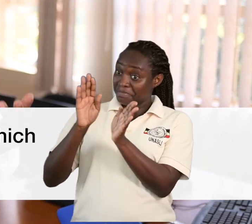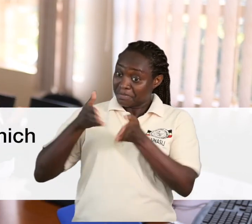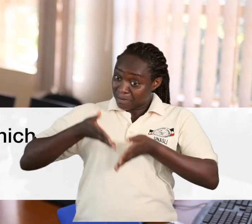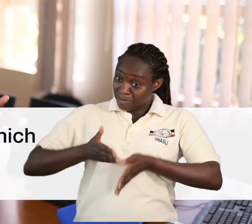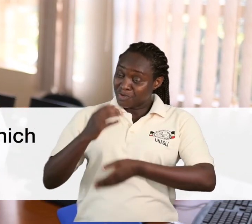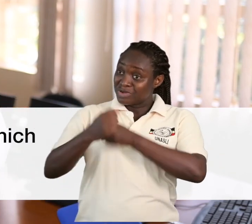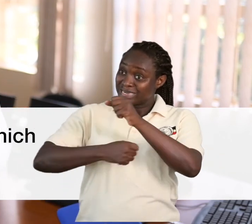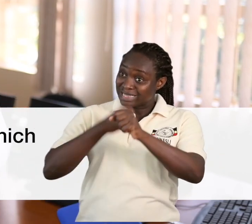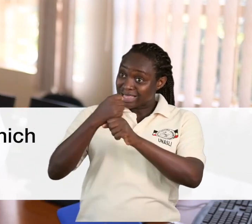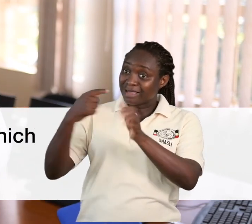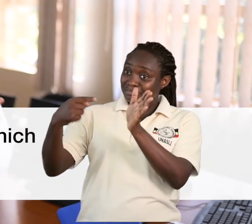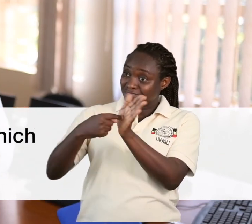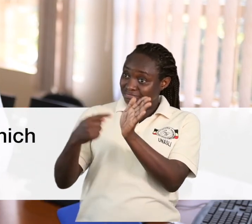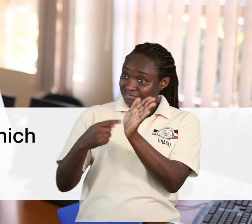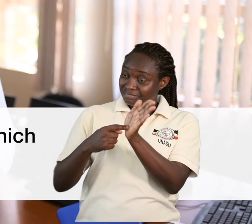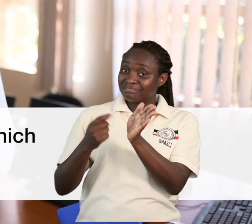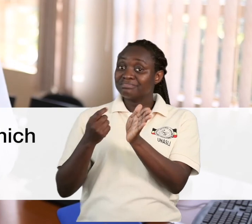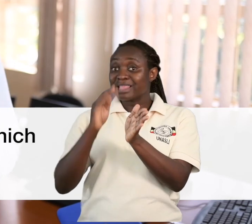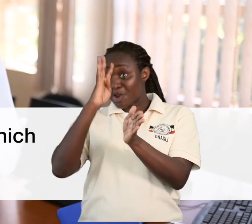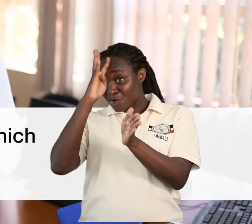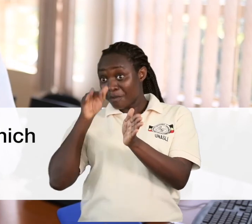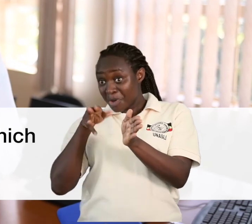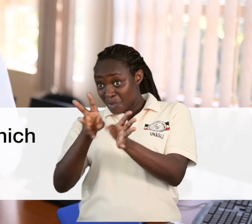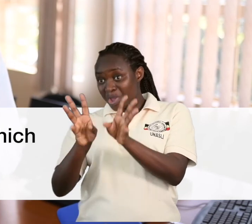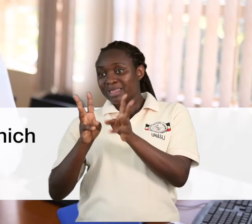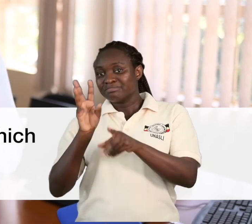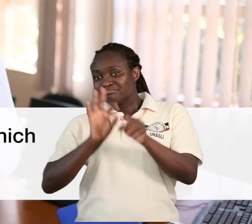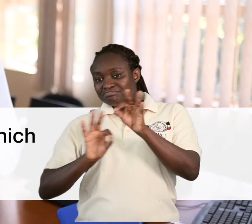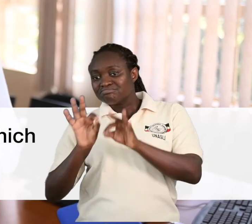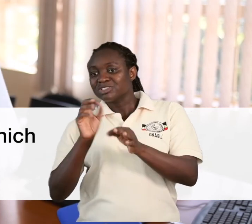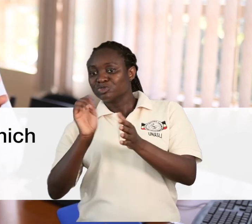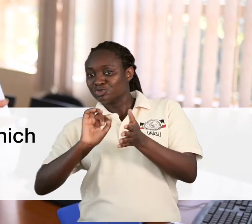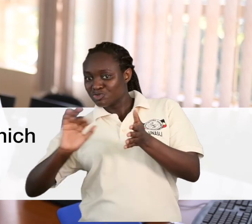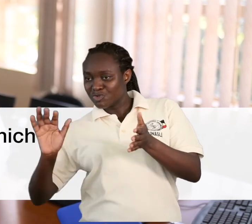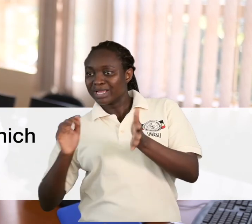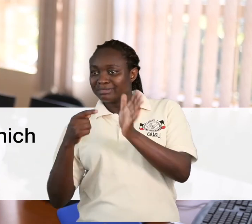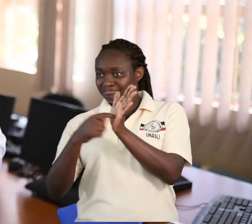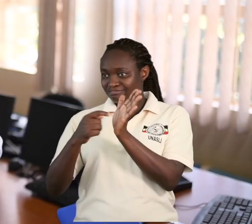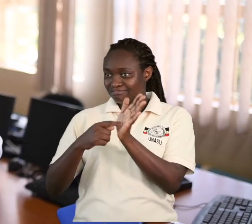were born in Roman numerals. I hope